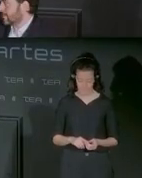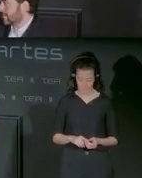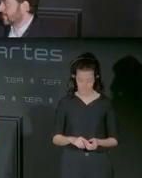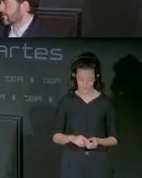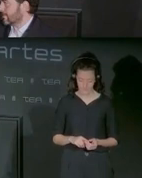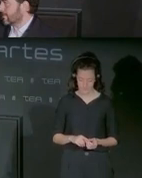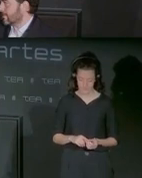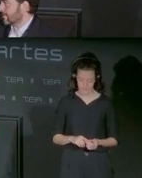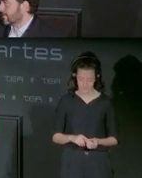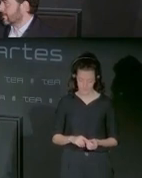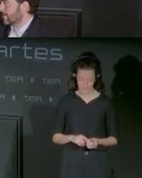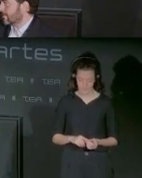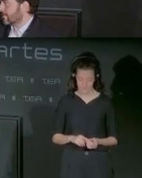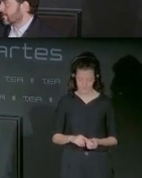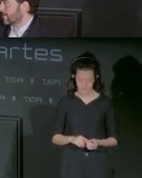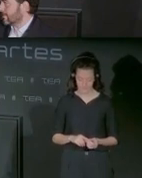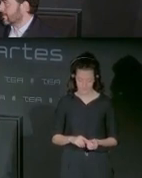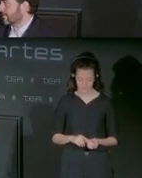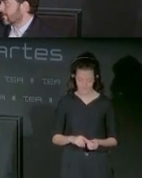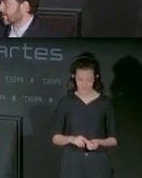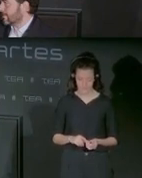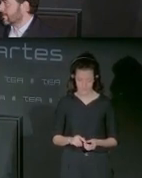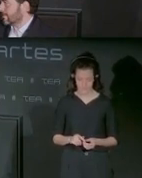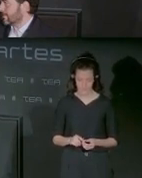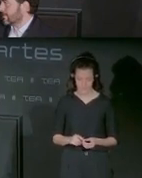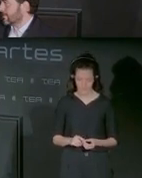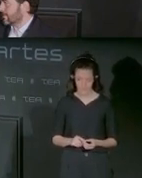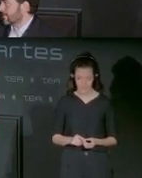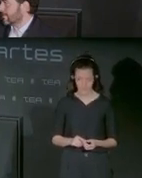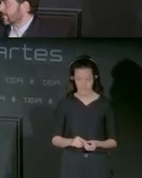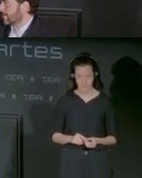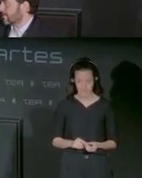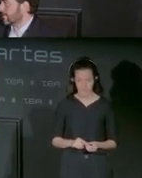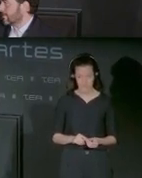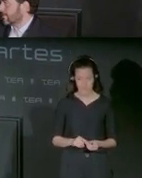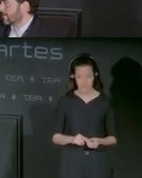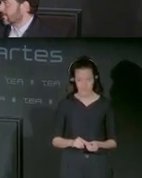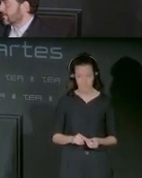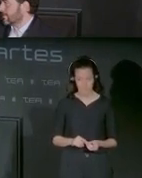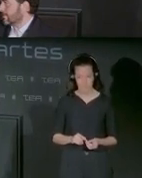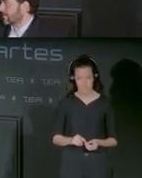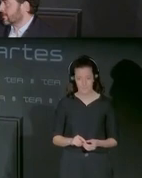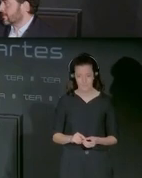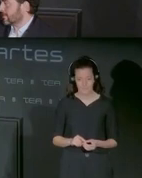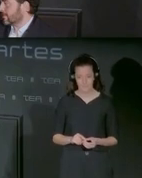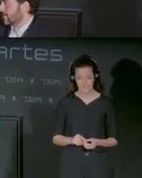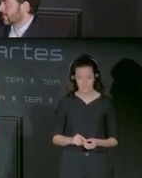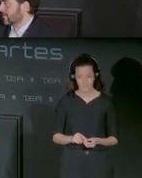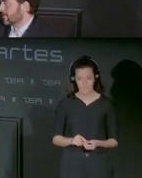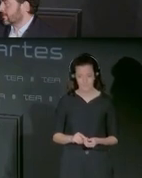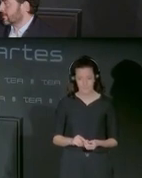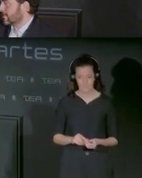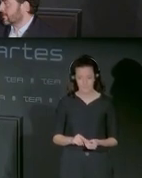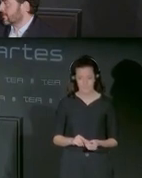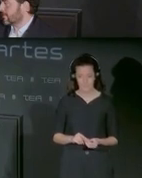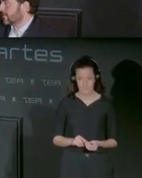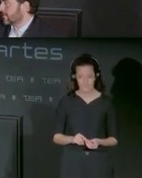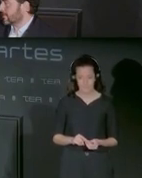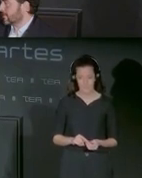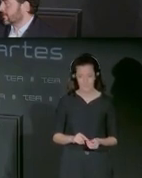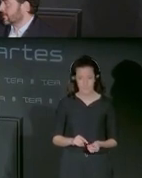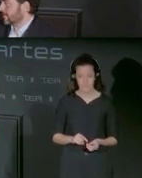The mic is working. I'm head of the game fund in Flanders. That's the visual, the VAF we call it. It's the Flemish Audiovisual Fund.